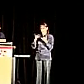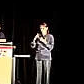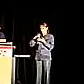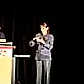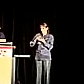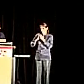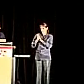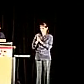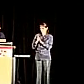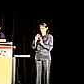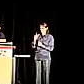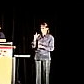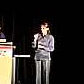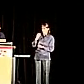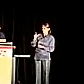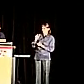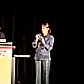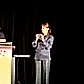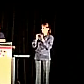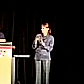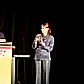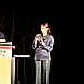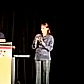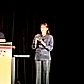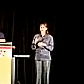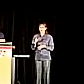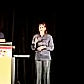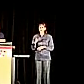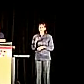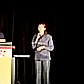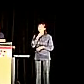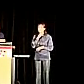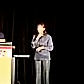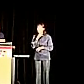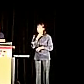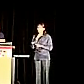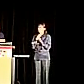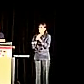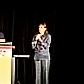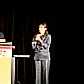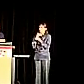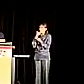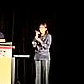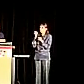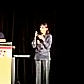and I know he would be very interested in learning more. What's the best way for him to do that?